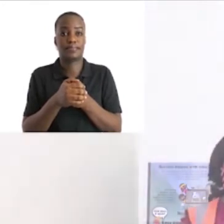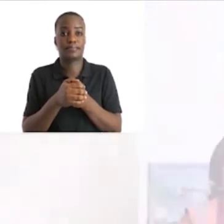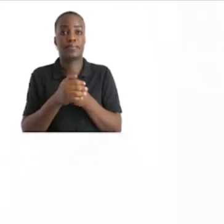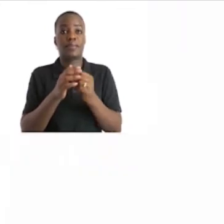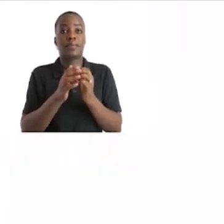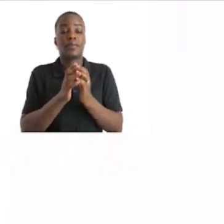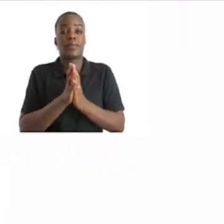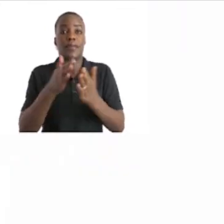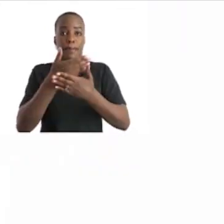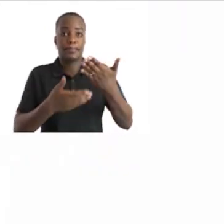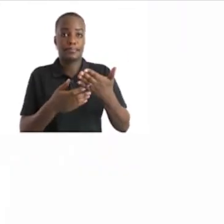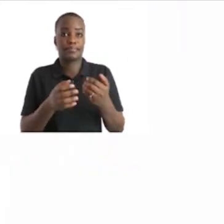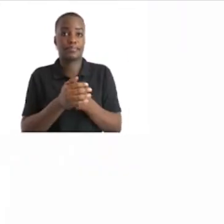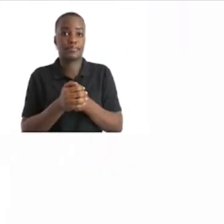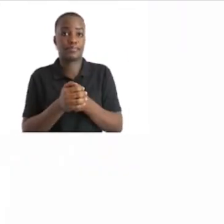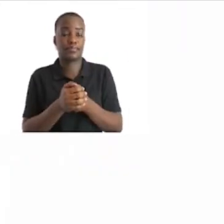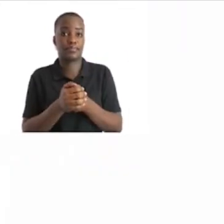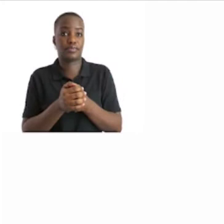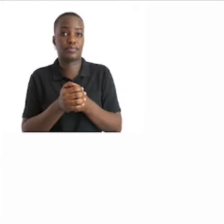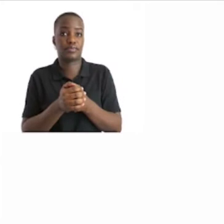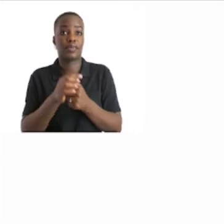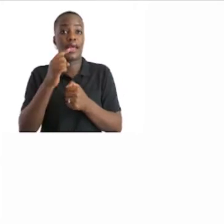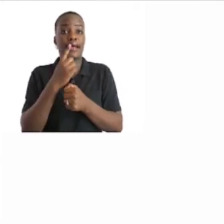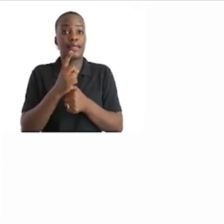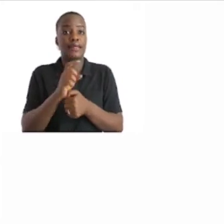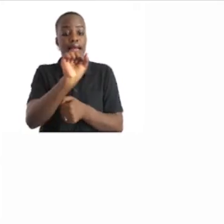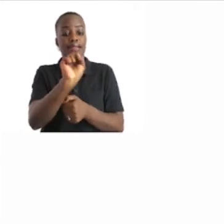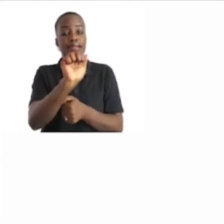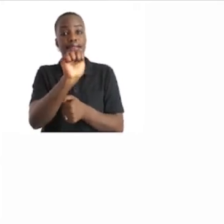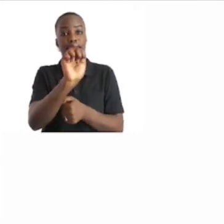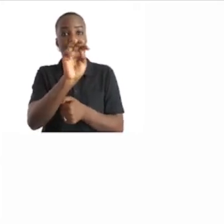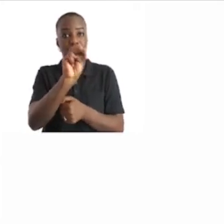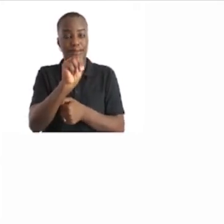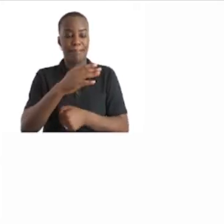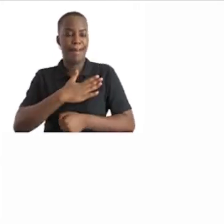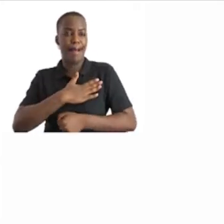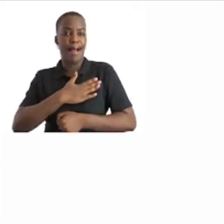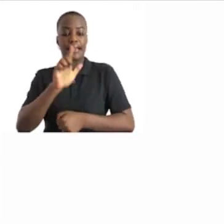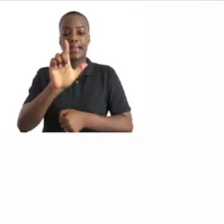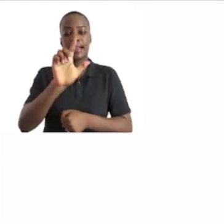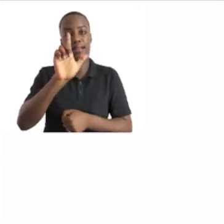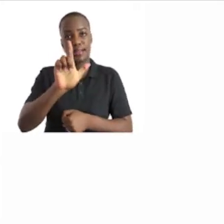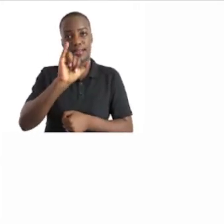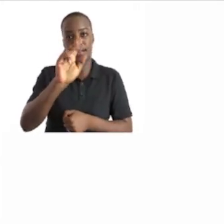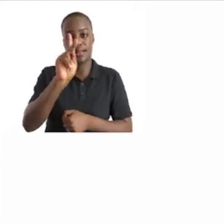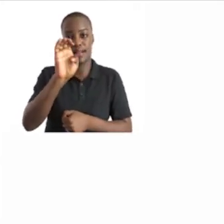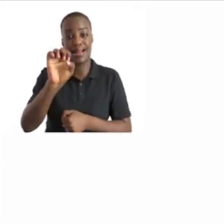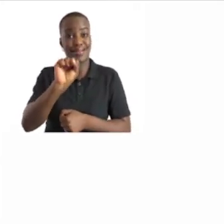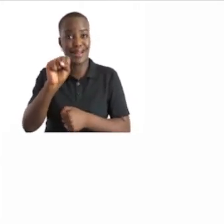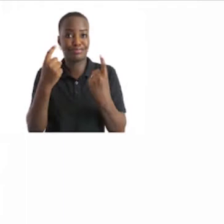booklet, we are going to see that it will say, Sam likes to play